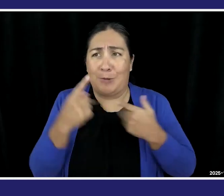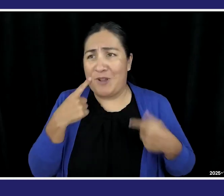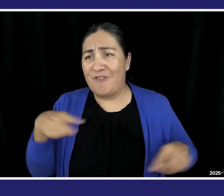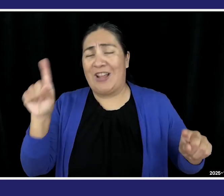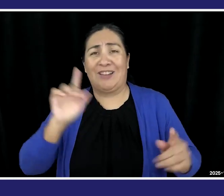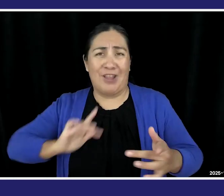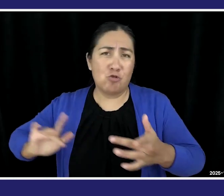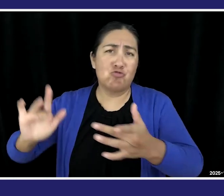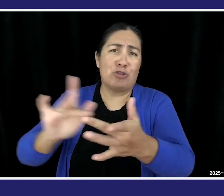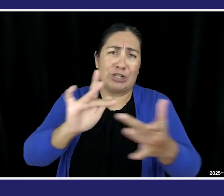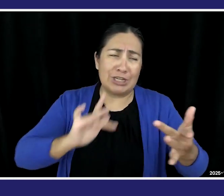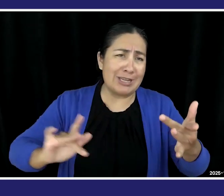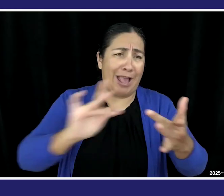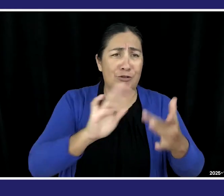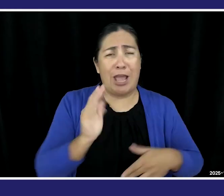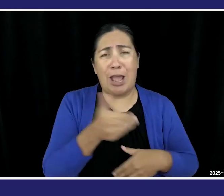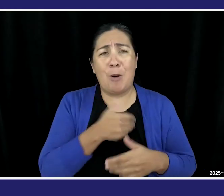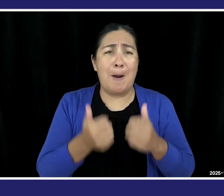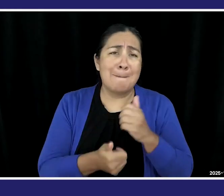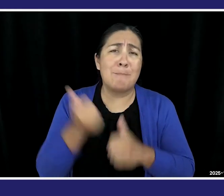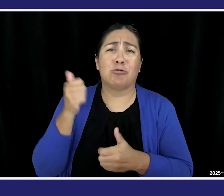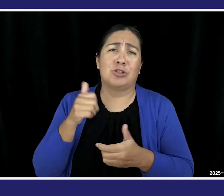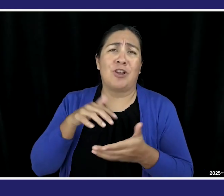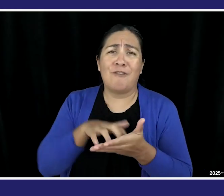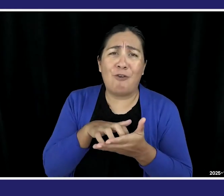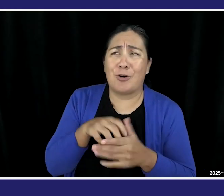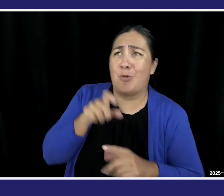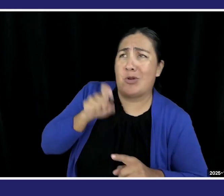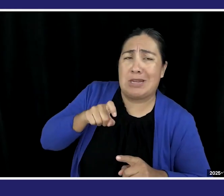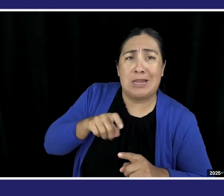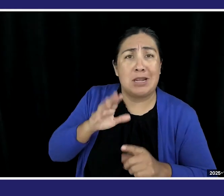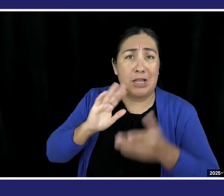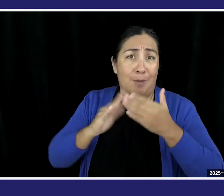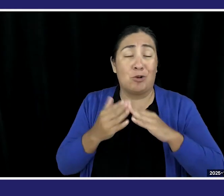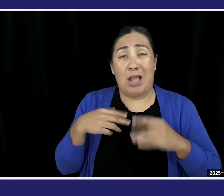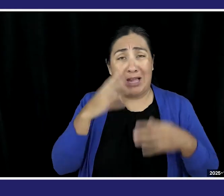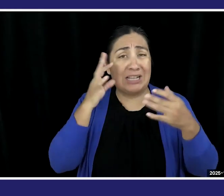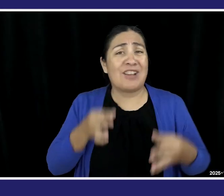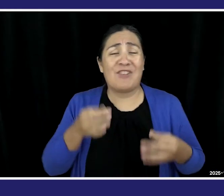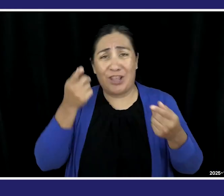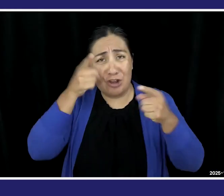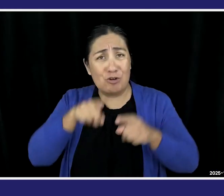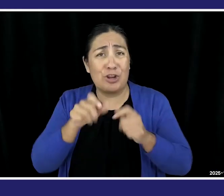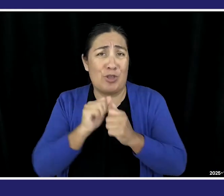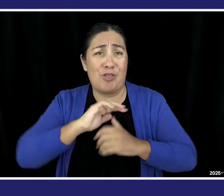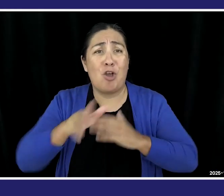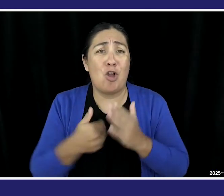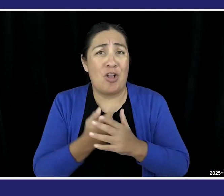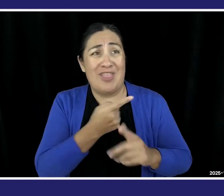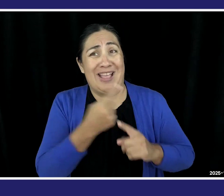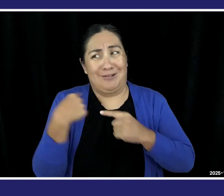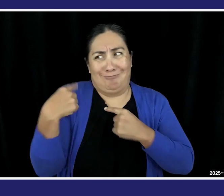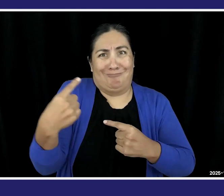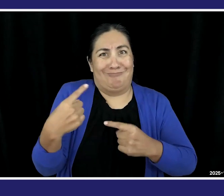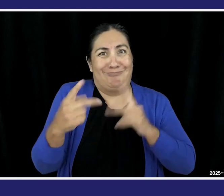reaching out our most vulnerable communities. So I'm definitely agree with all that have been